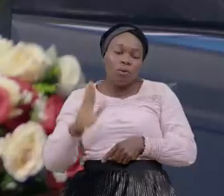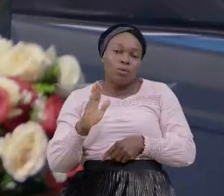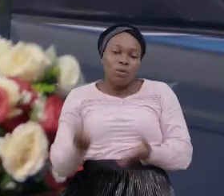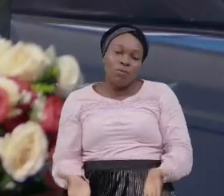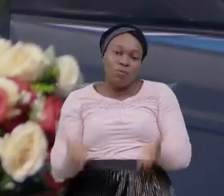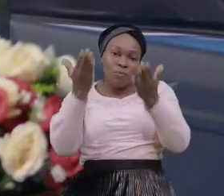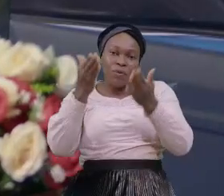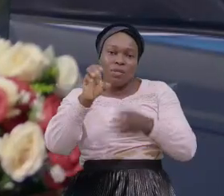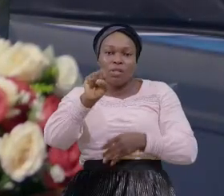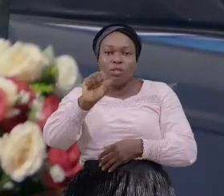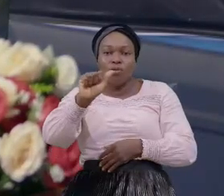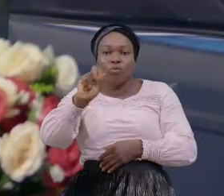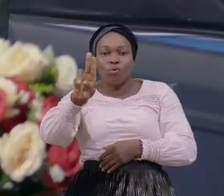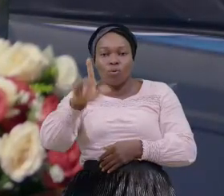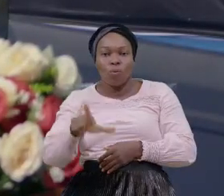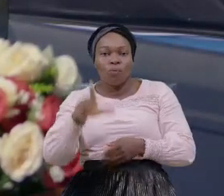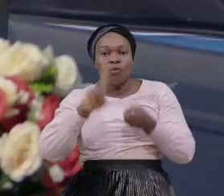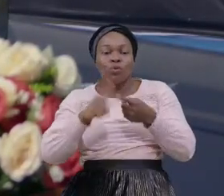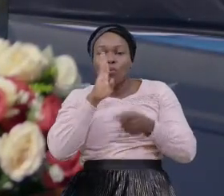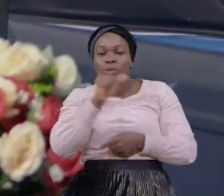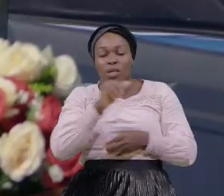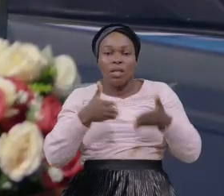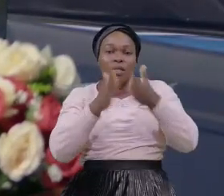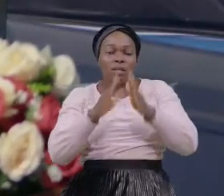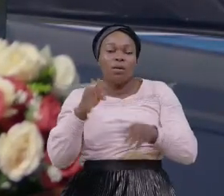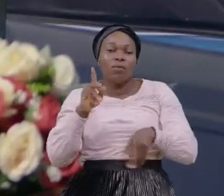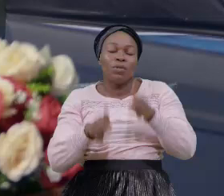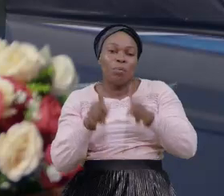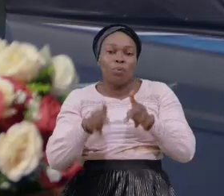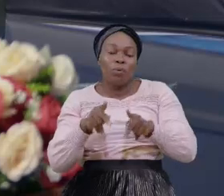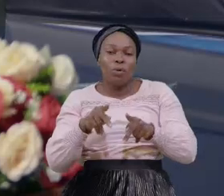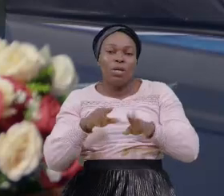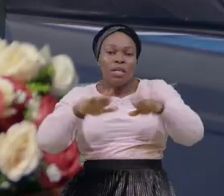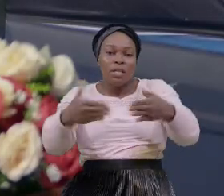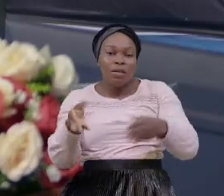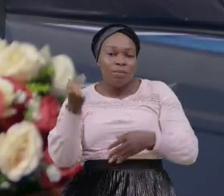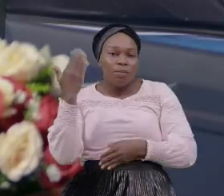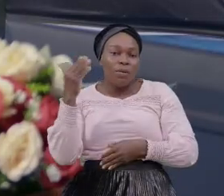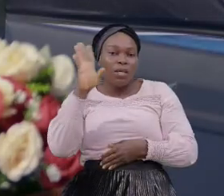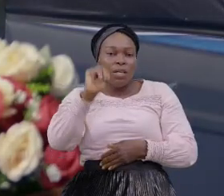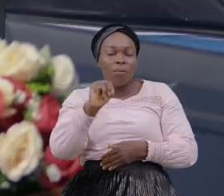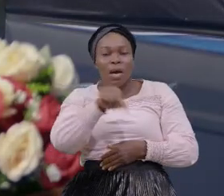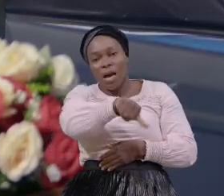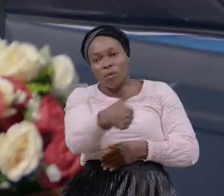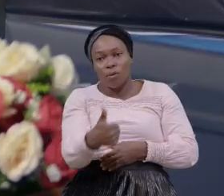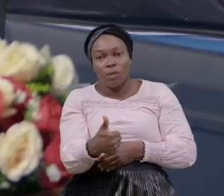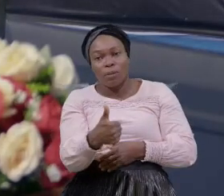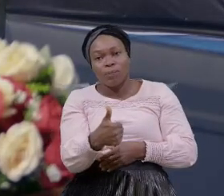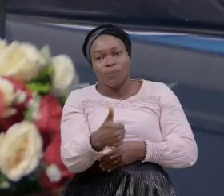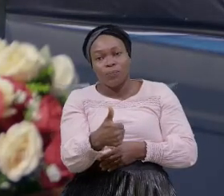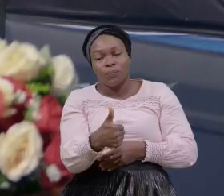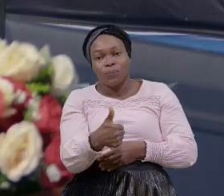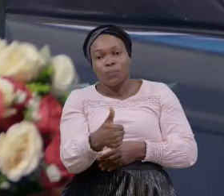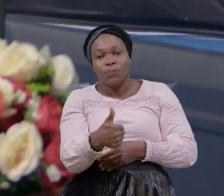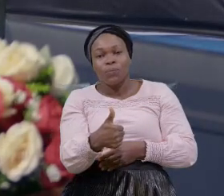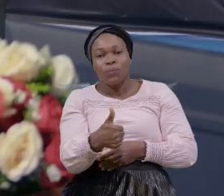a leader of the people, he gave him another. My brother,